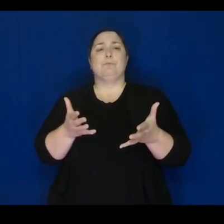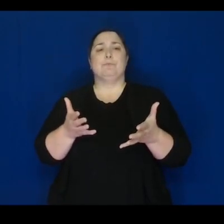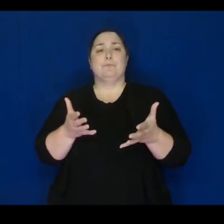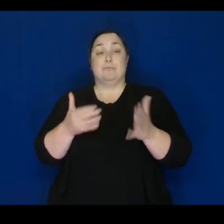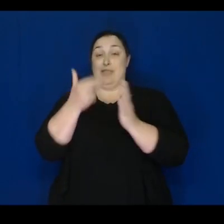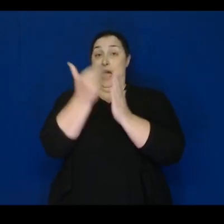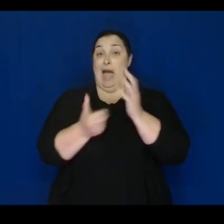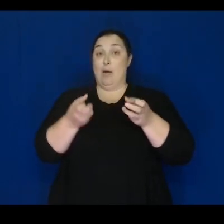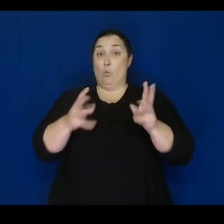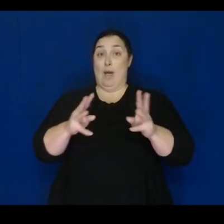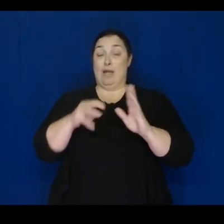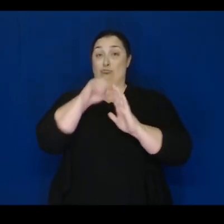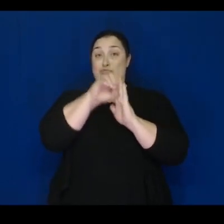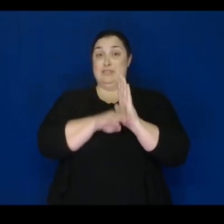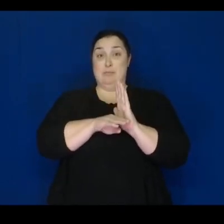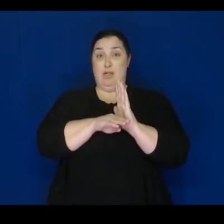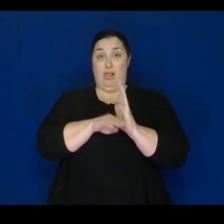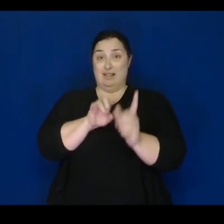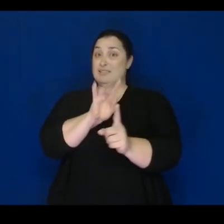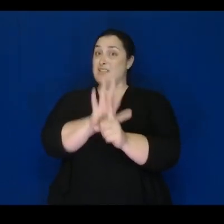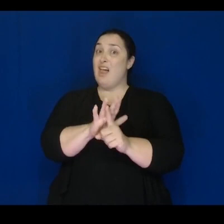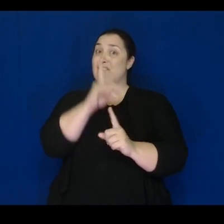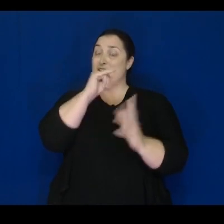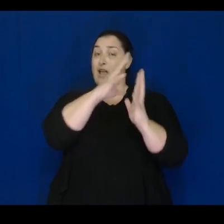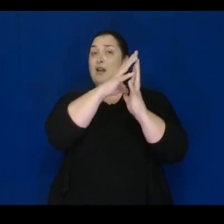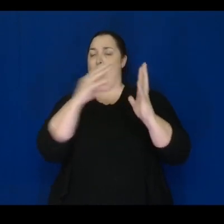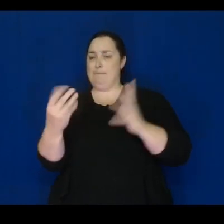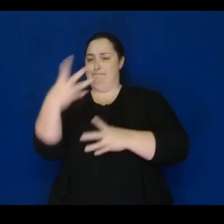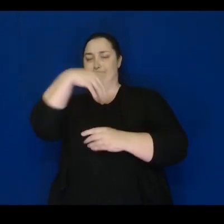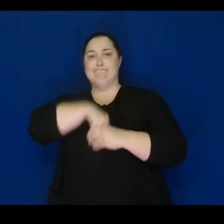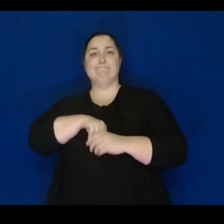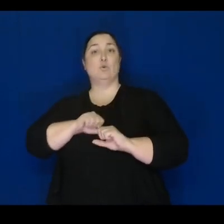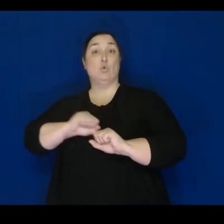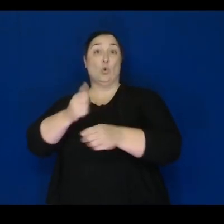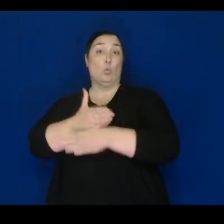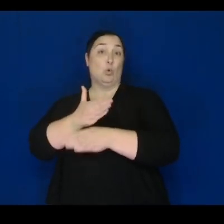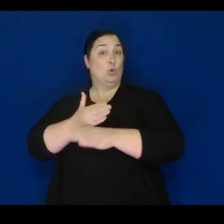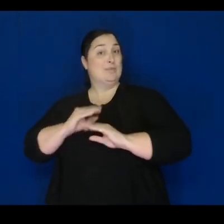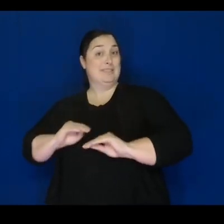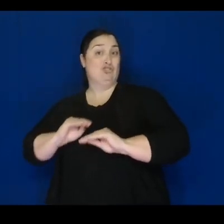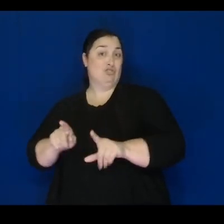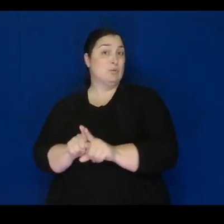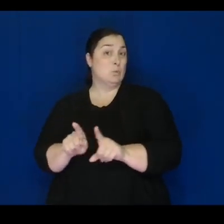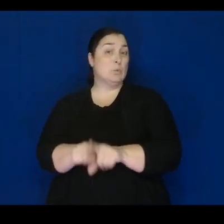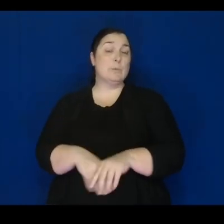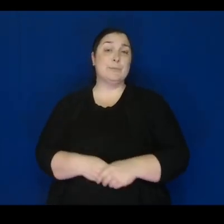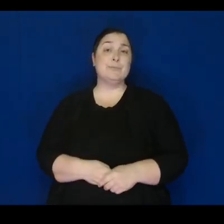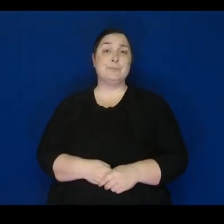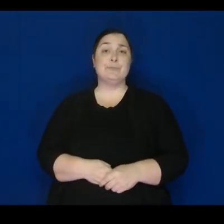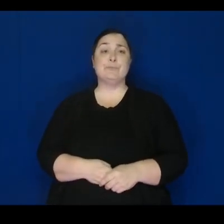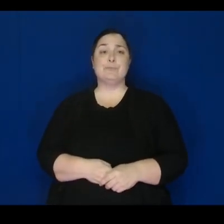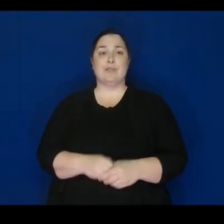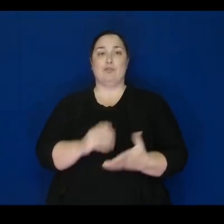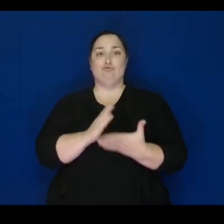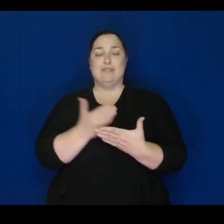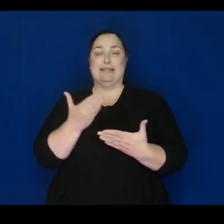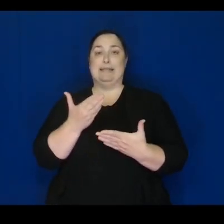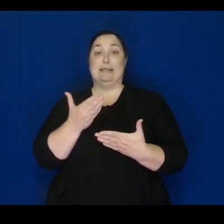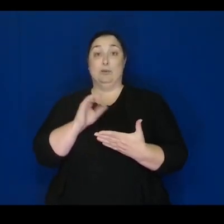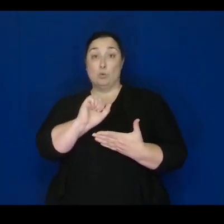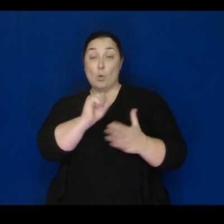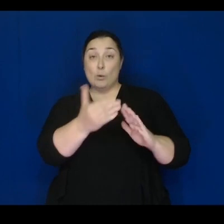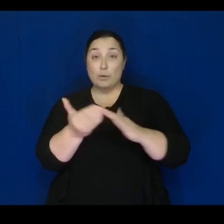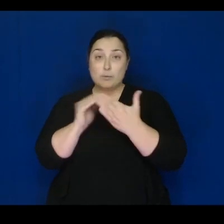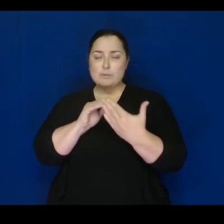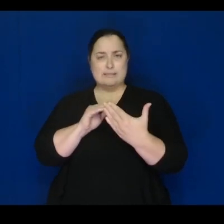utilise the Artways principles as a guide into your practice and what you do as well. And really engage with the community in